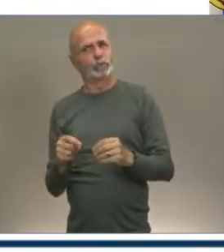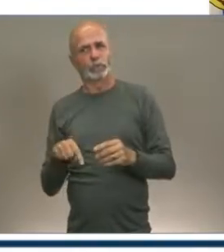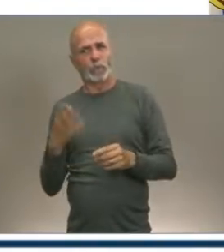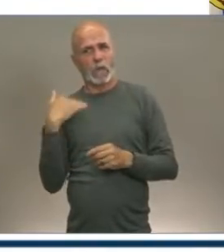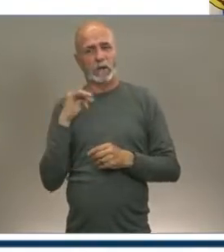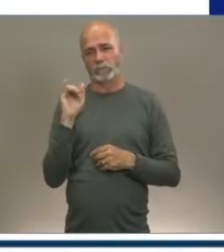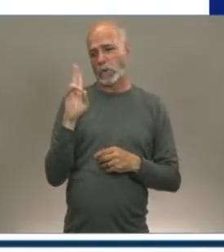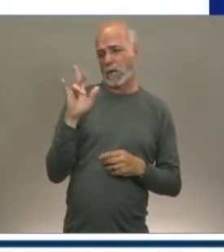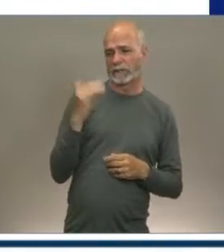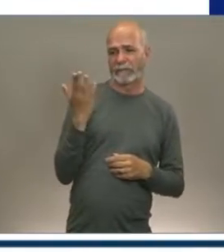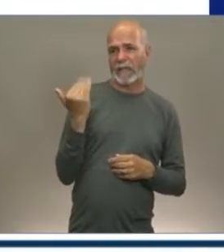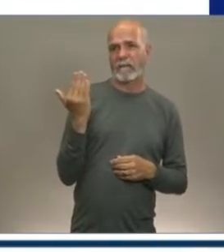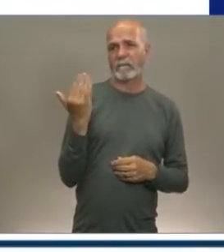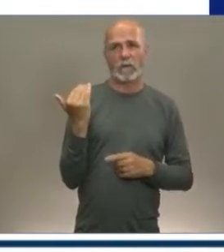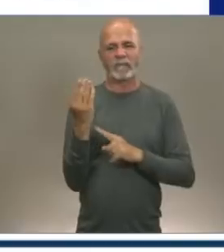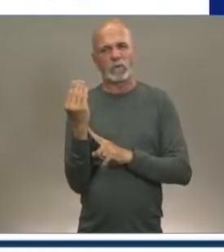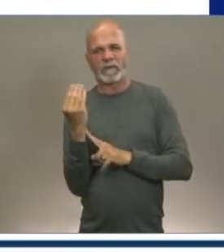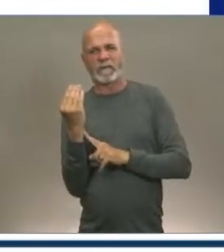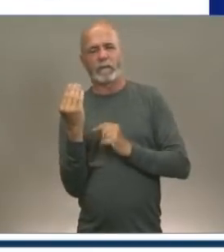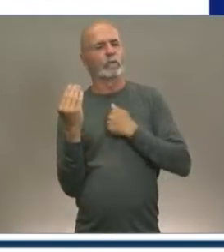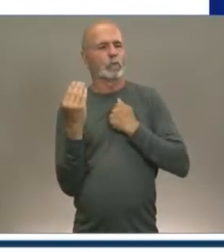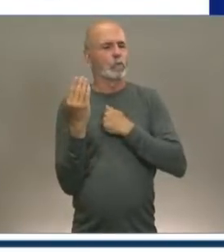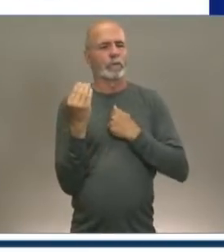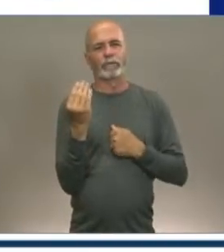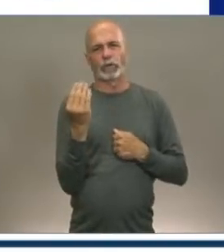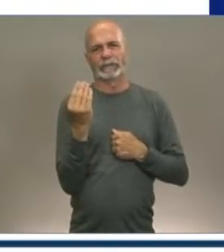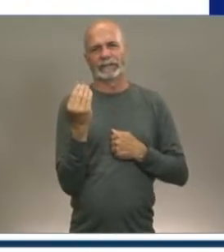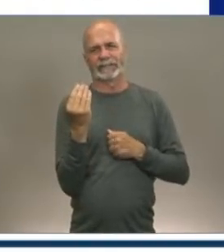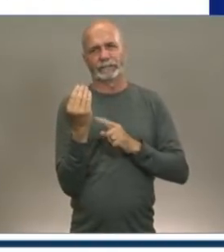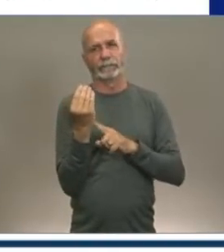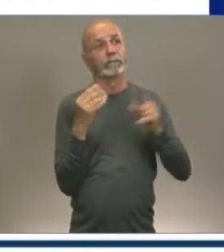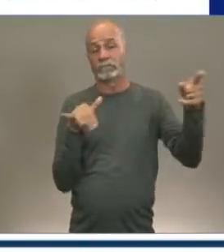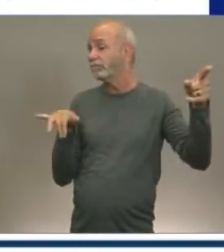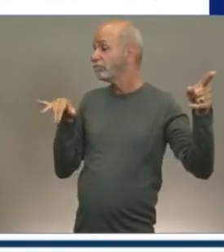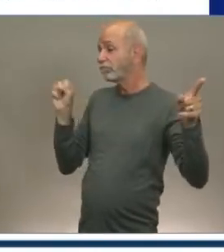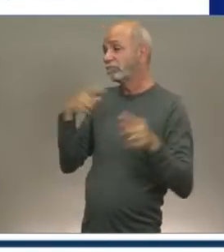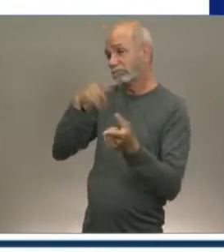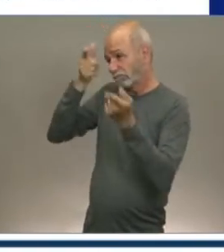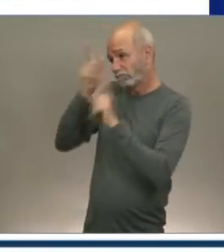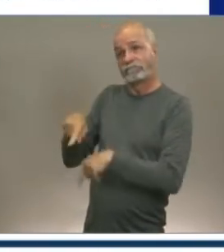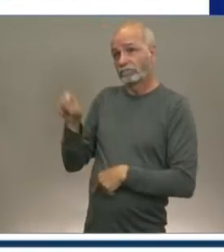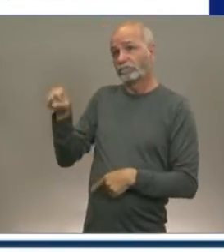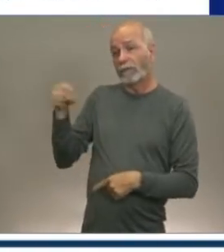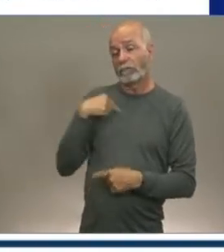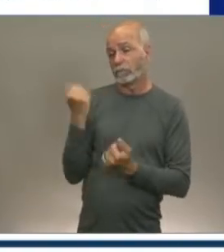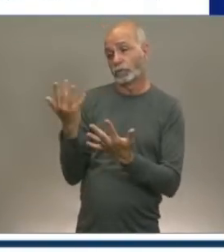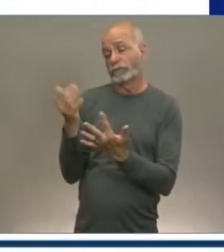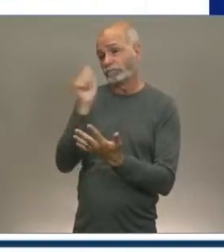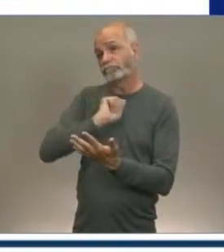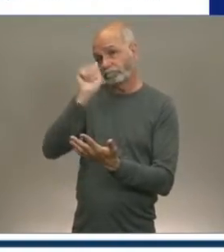That's right. We're not prepared to do that till much later, and we're closely